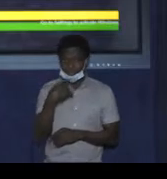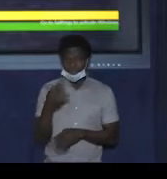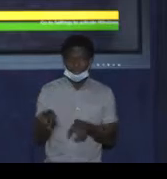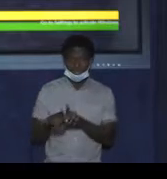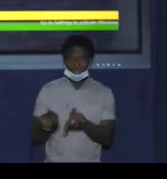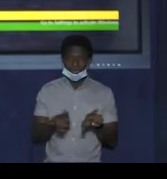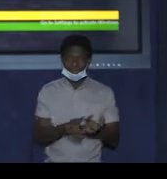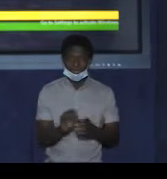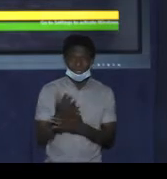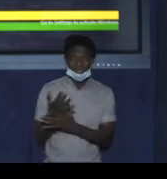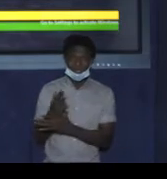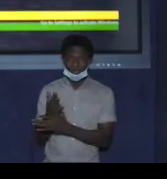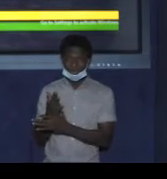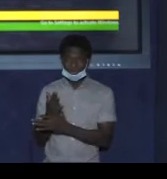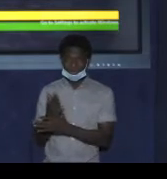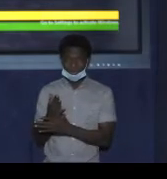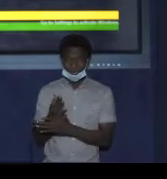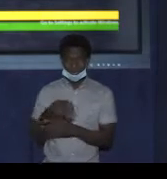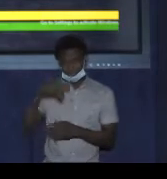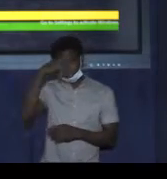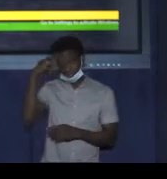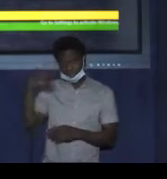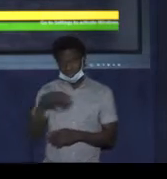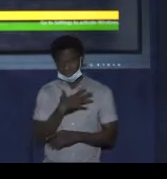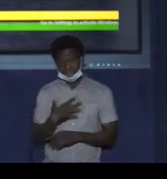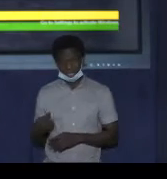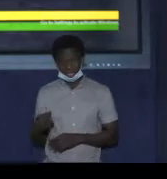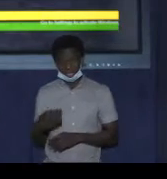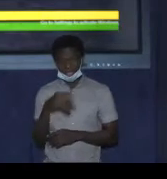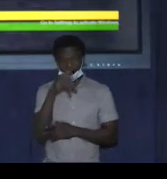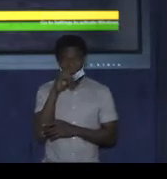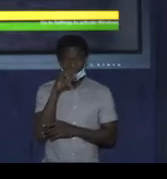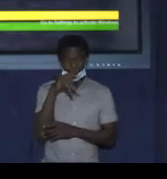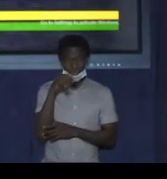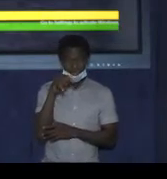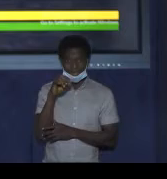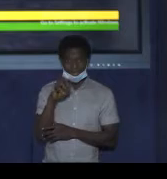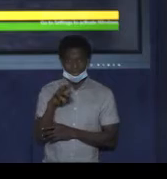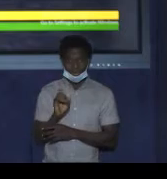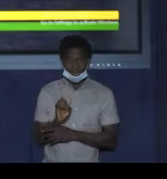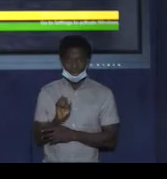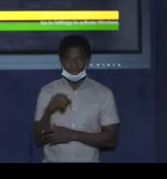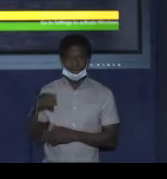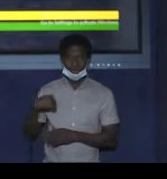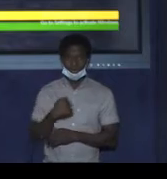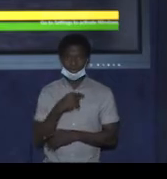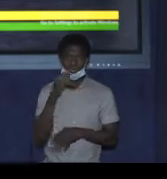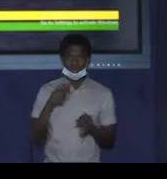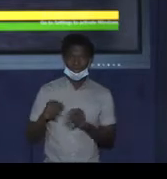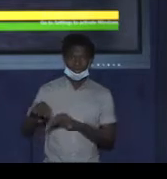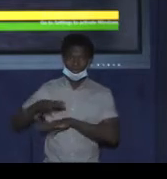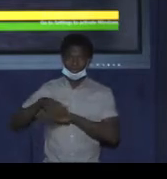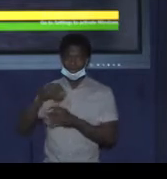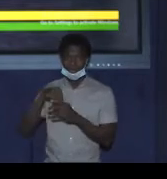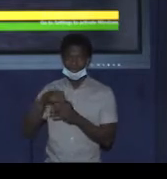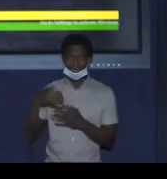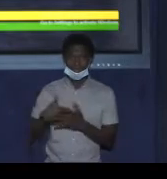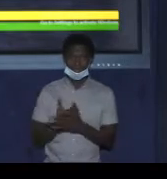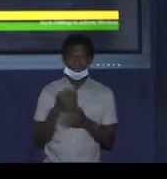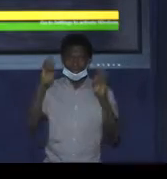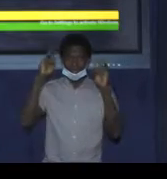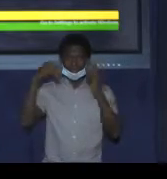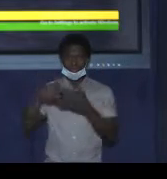told the differences between heat and temperature. So today we are moving on into new